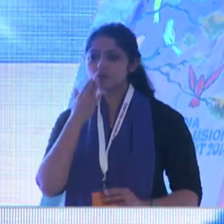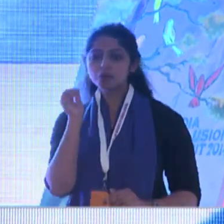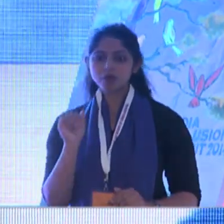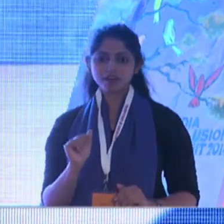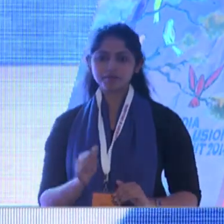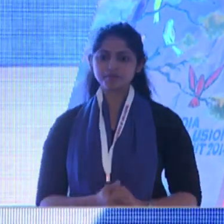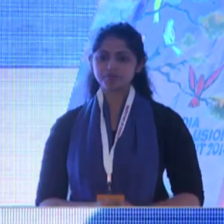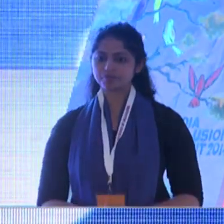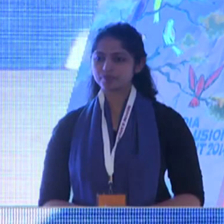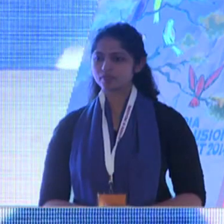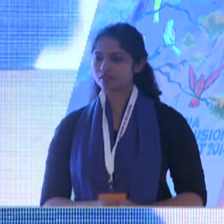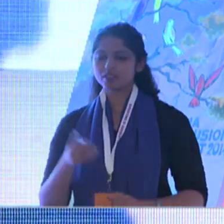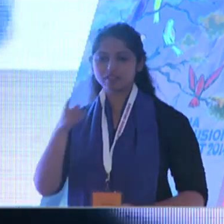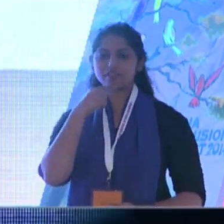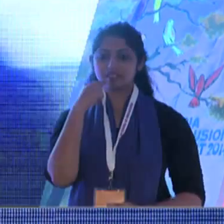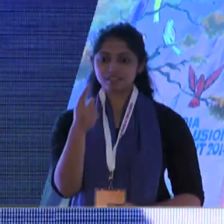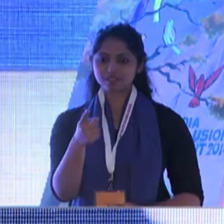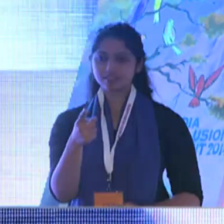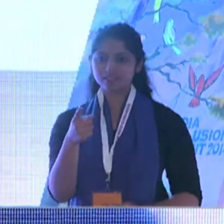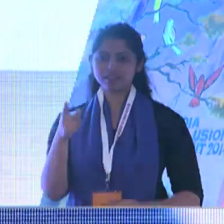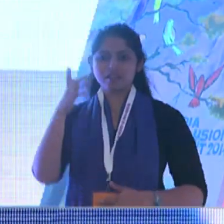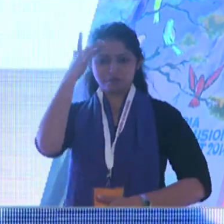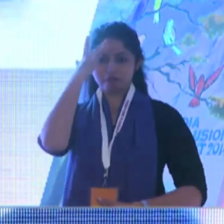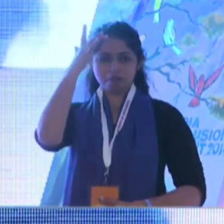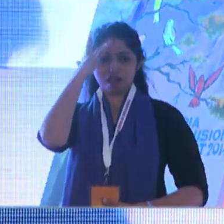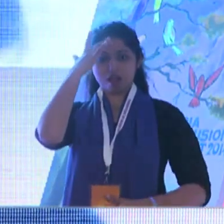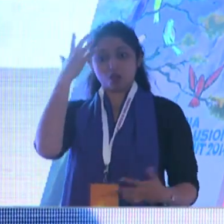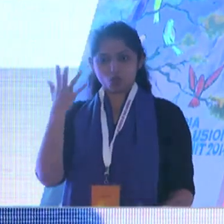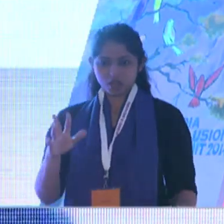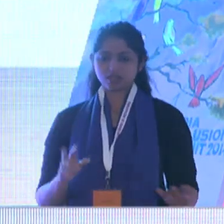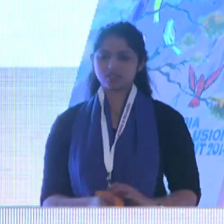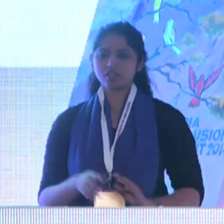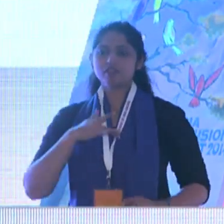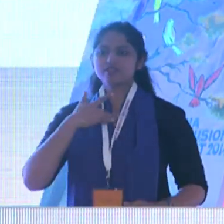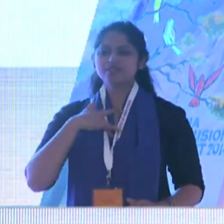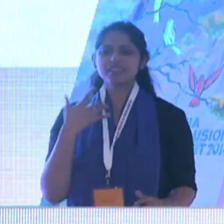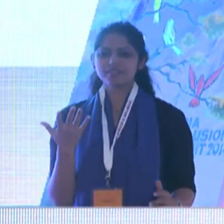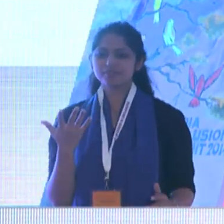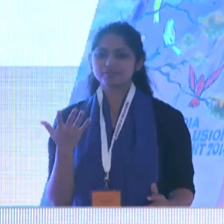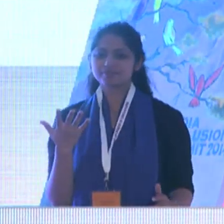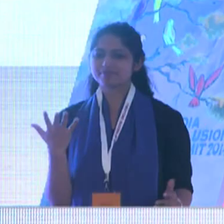Because they say that when you fall sick, you feel very,